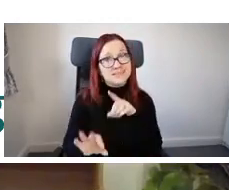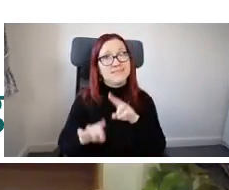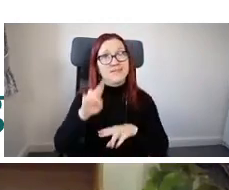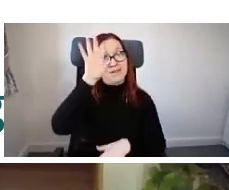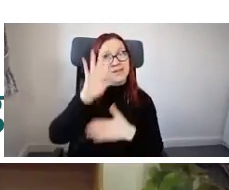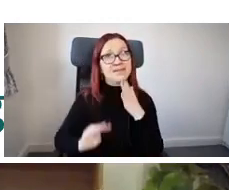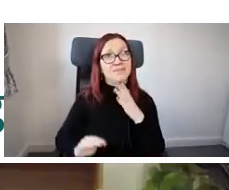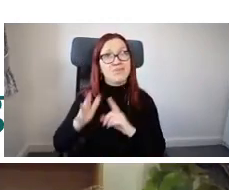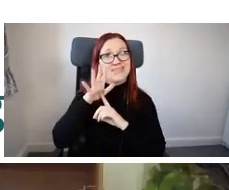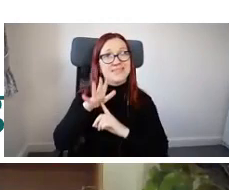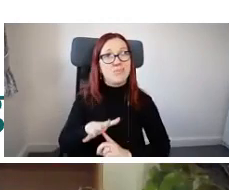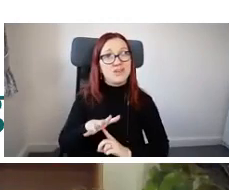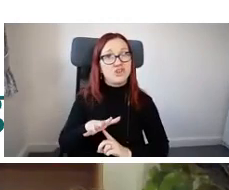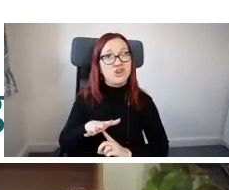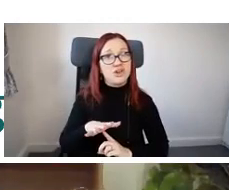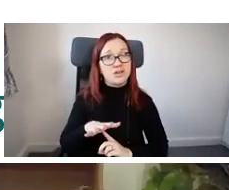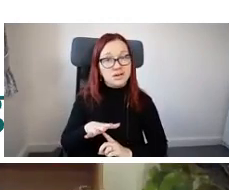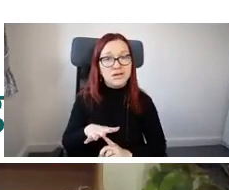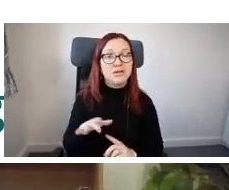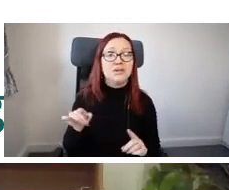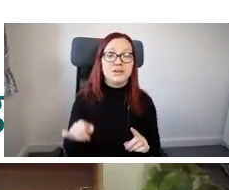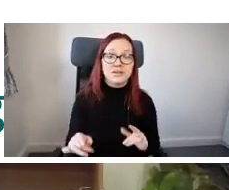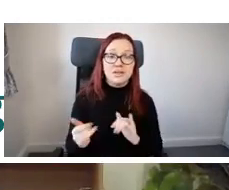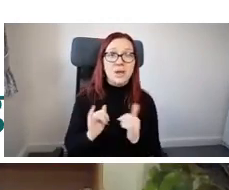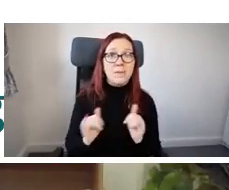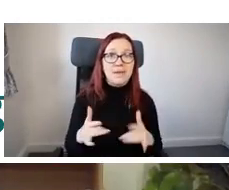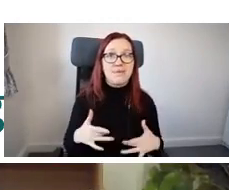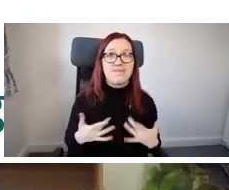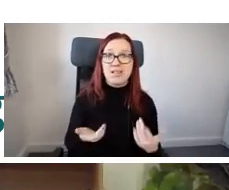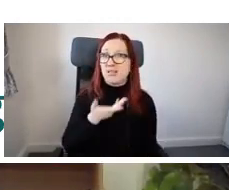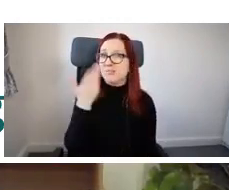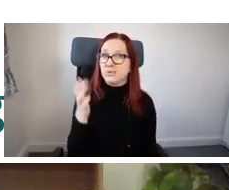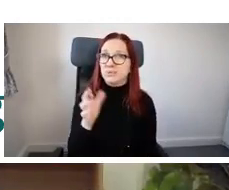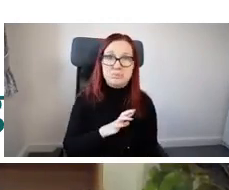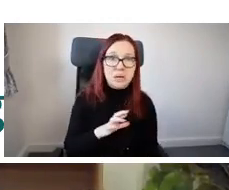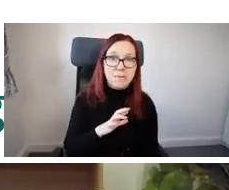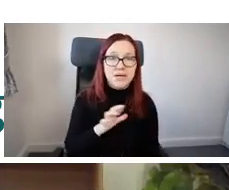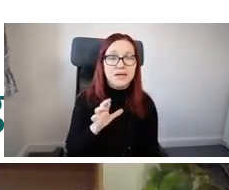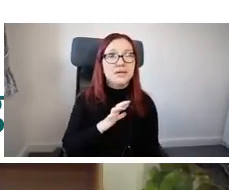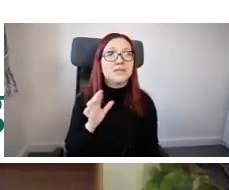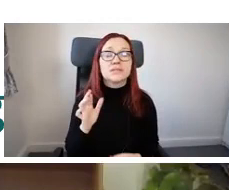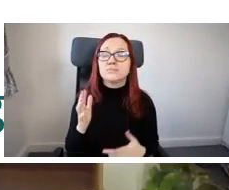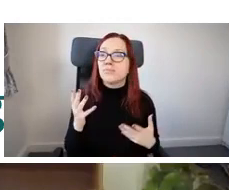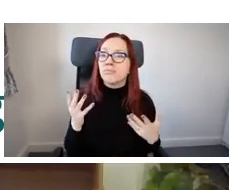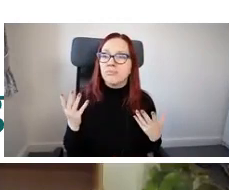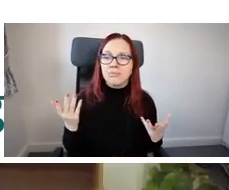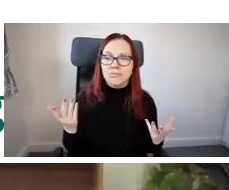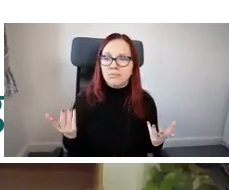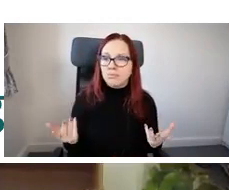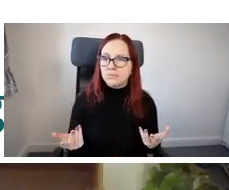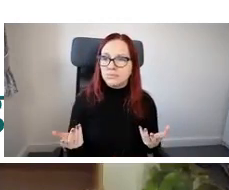a time where, you know, there may be feeling a lack of purpose, where things are